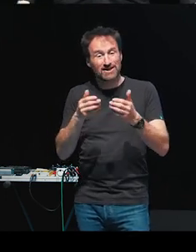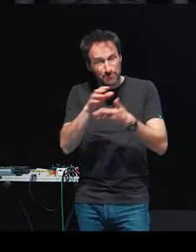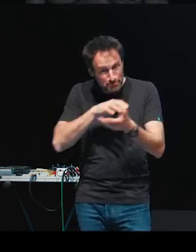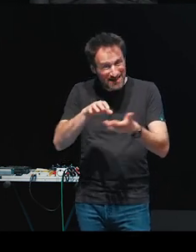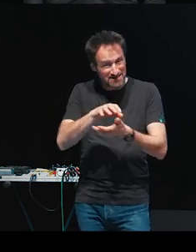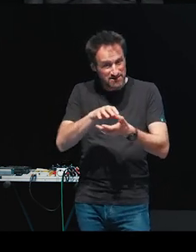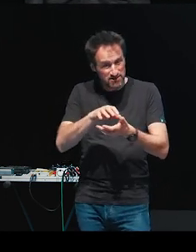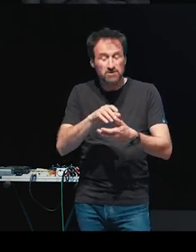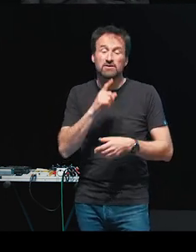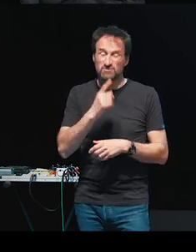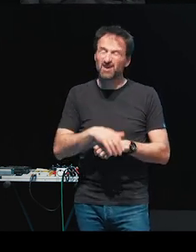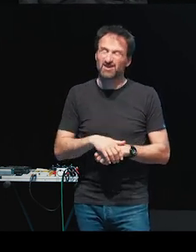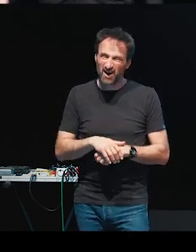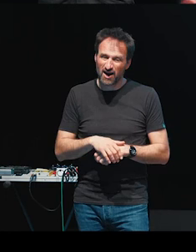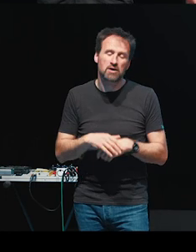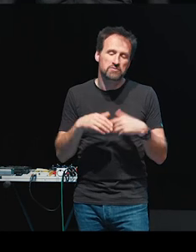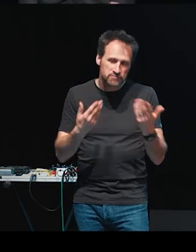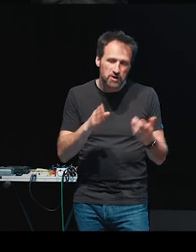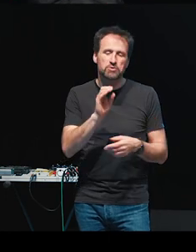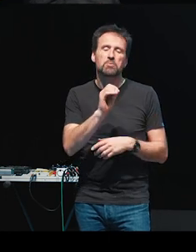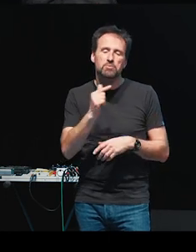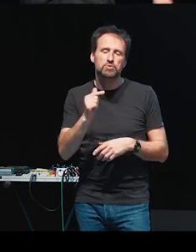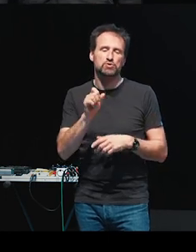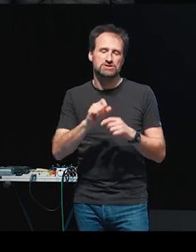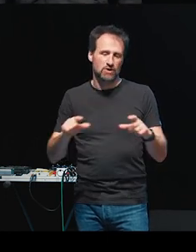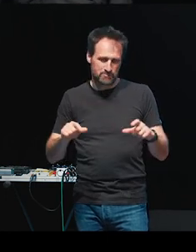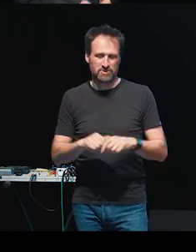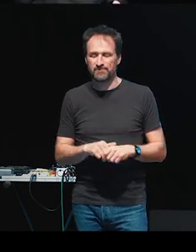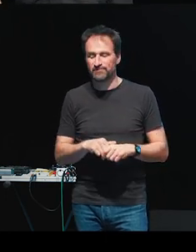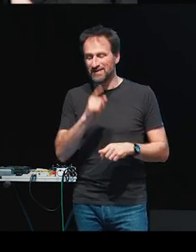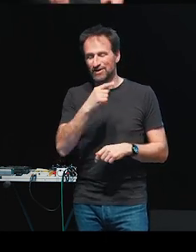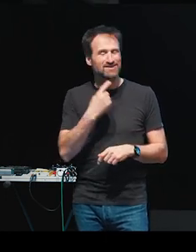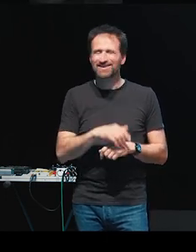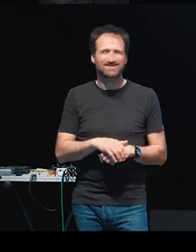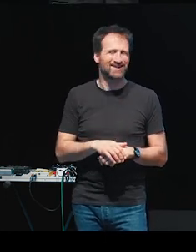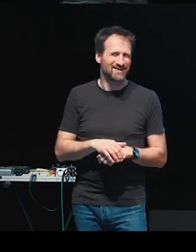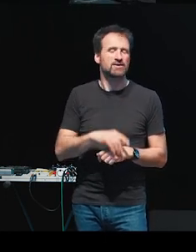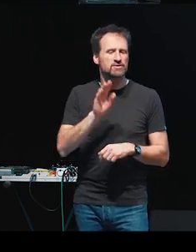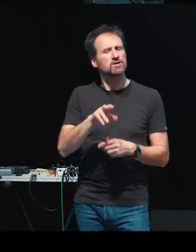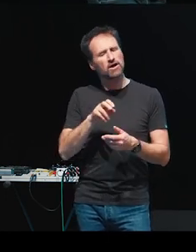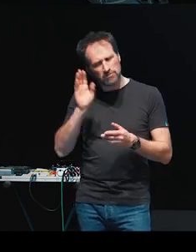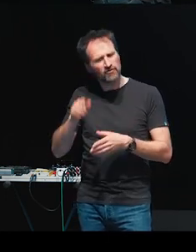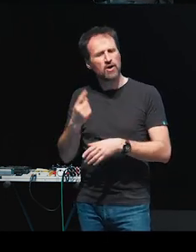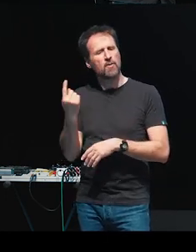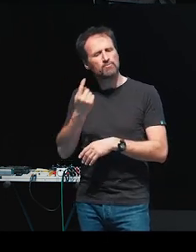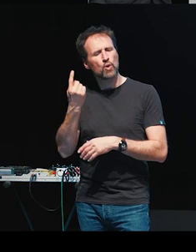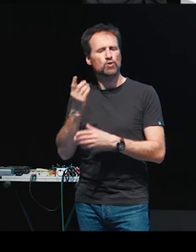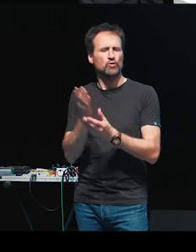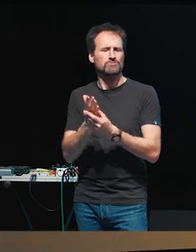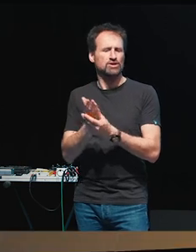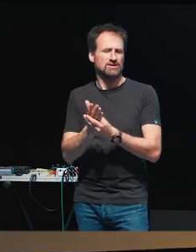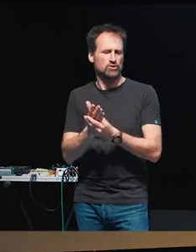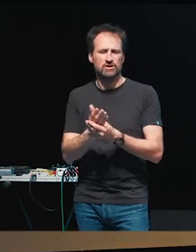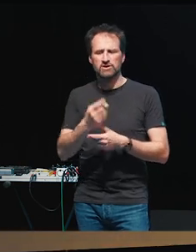bootstrap several single page applications. If you say no, then go with a mono repository, a big application that